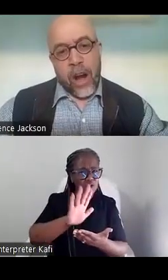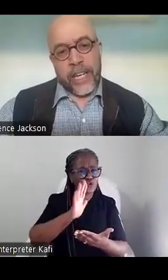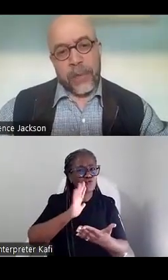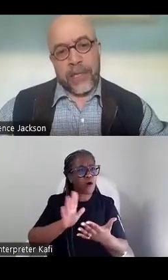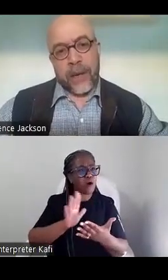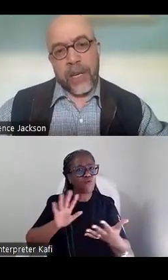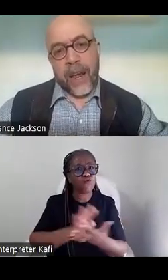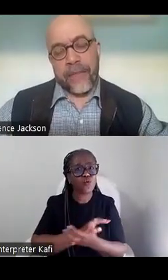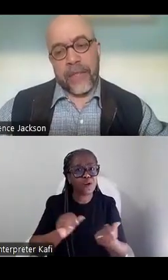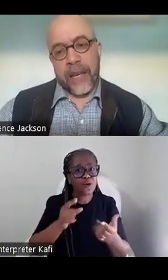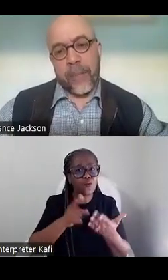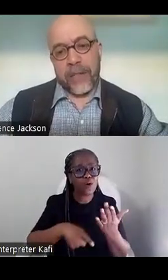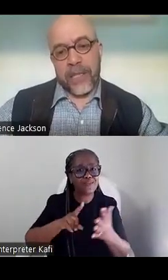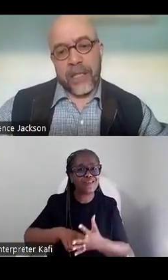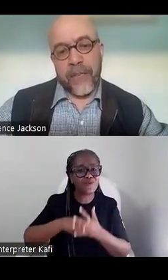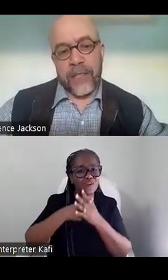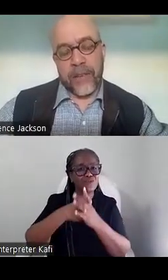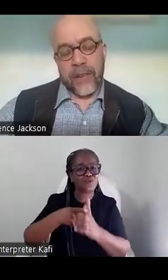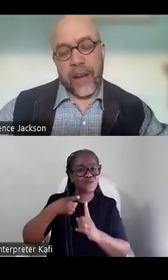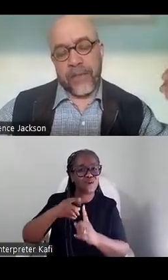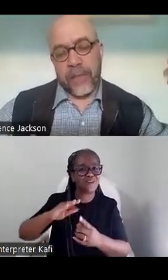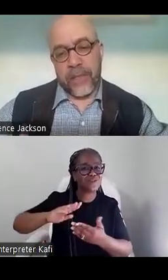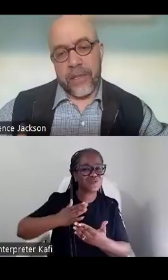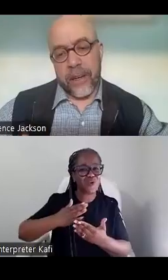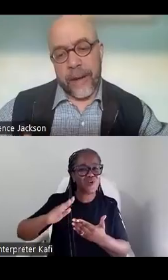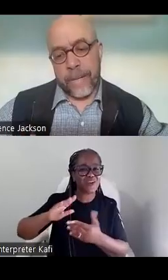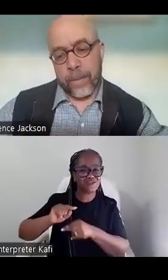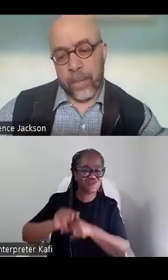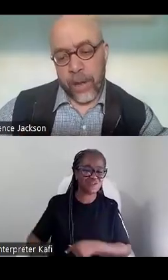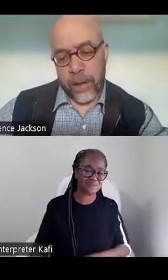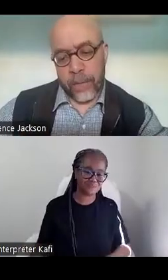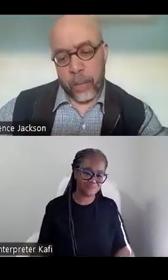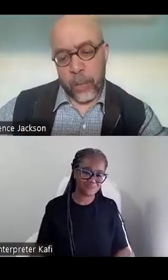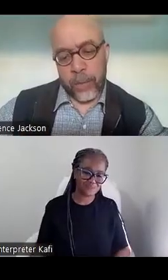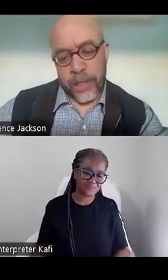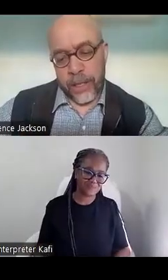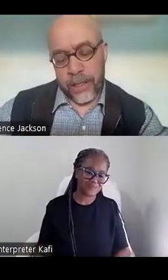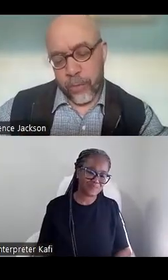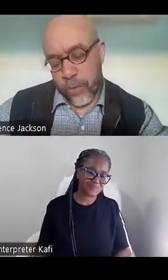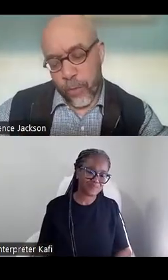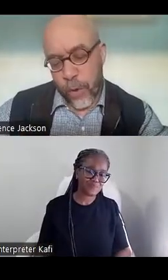The arguments that we have today about the significance of a lot of these